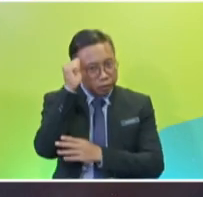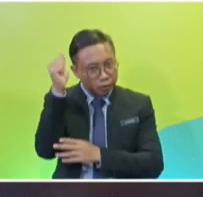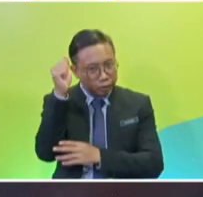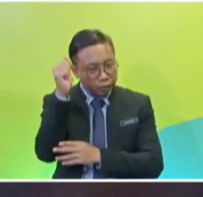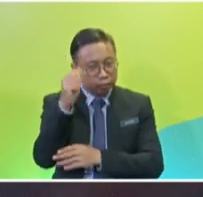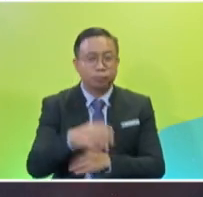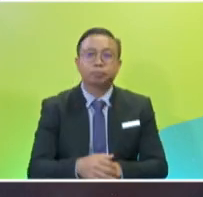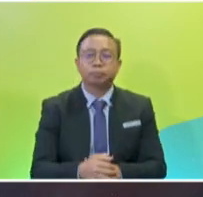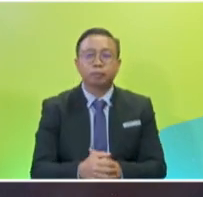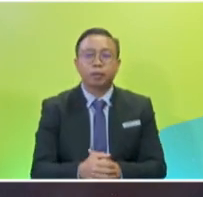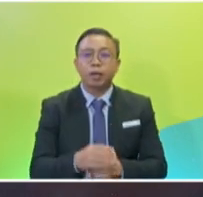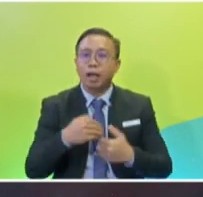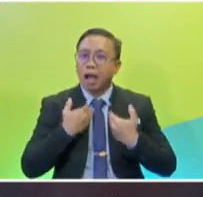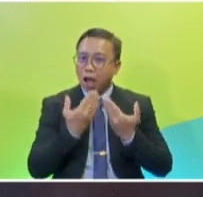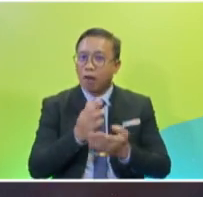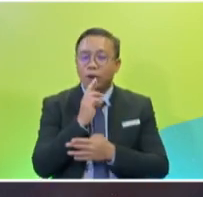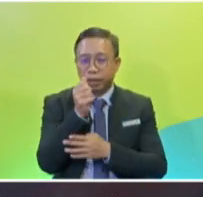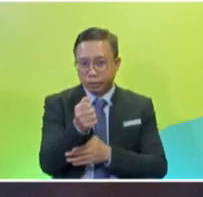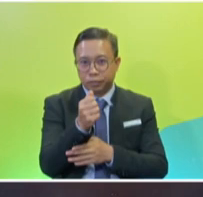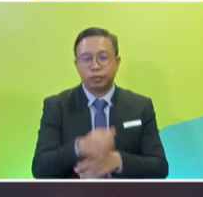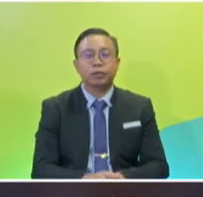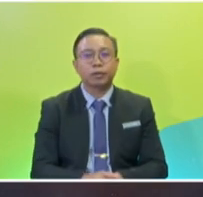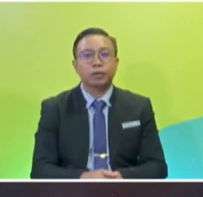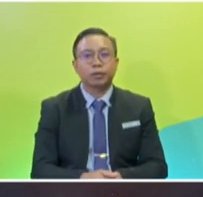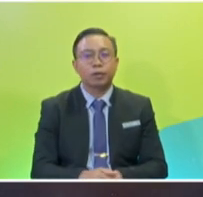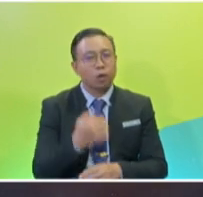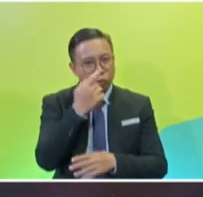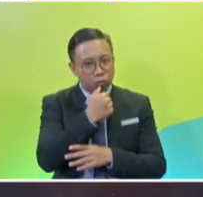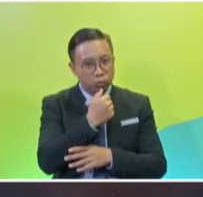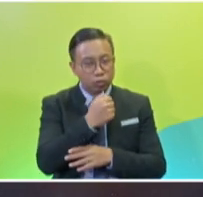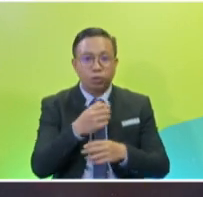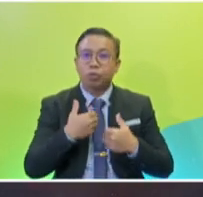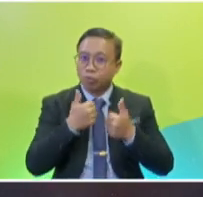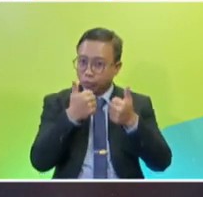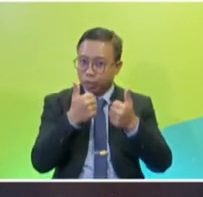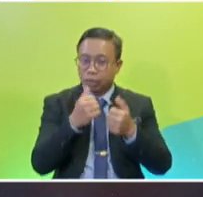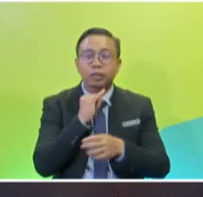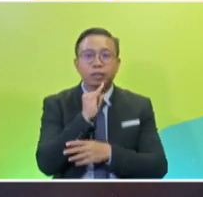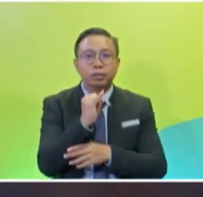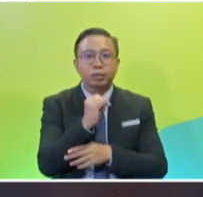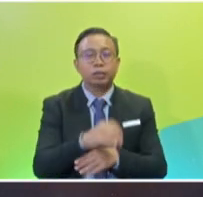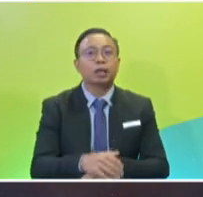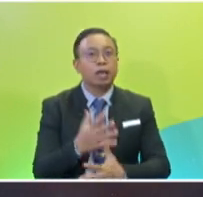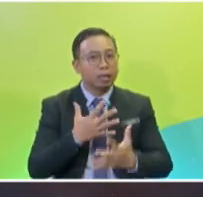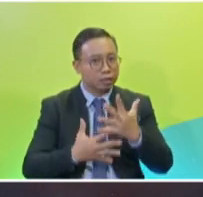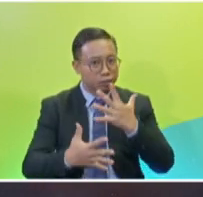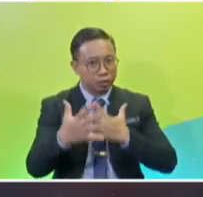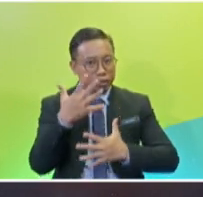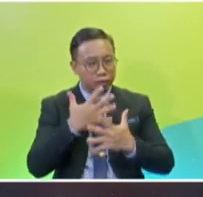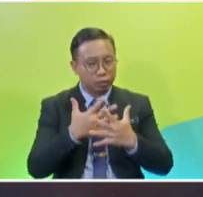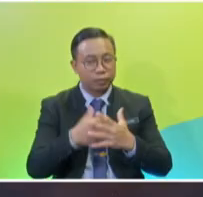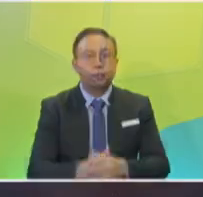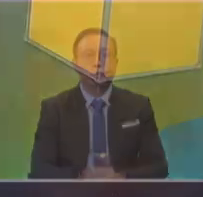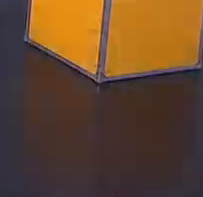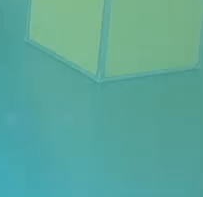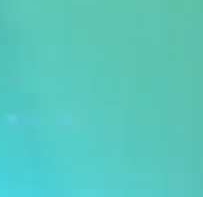fine, Alhamdulillah, thank you. How are you? I am doing great. And who's also doing great here is our sign language interpreter in